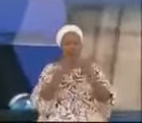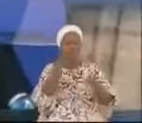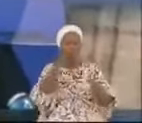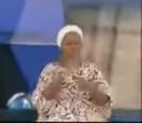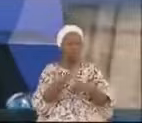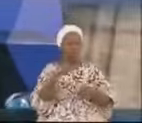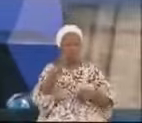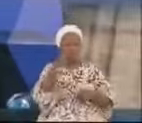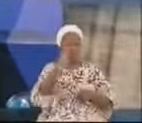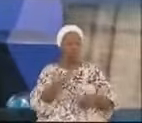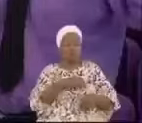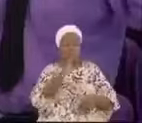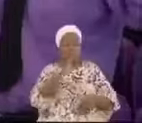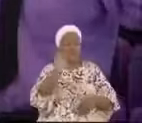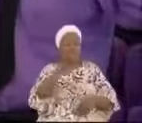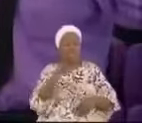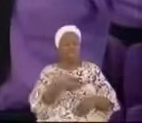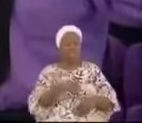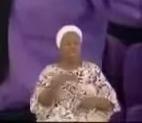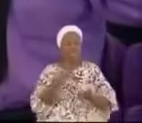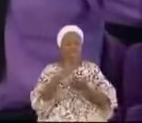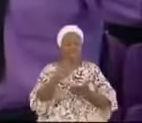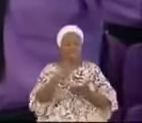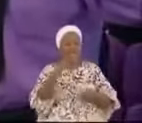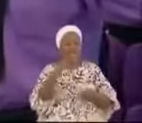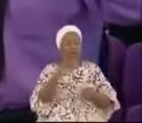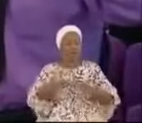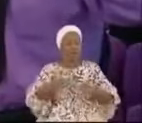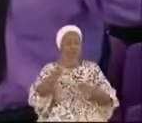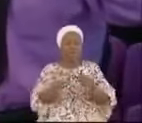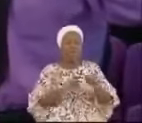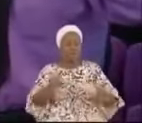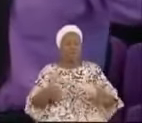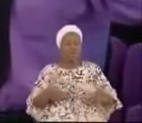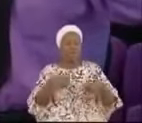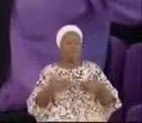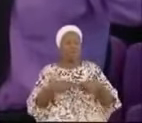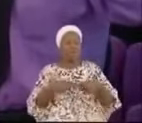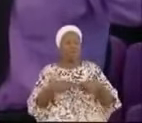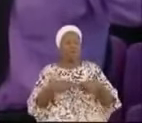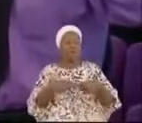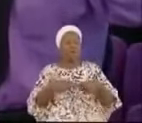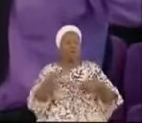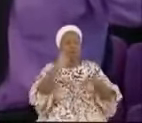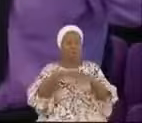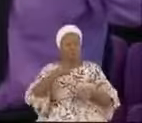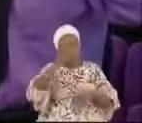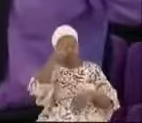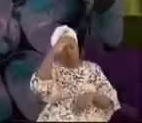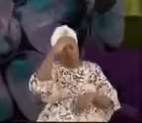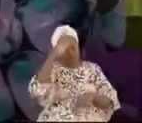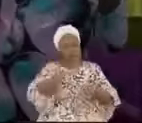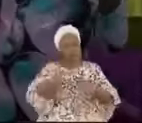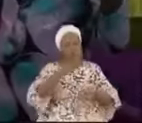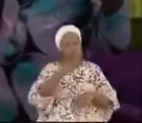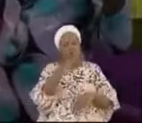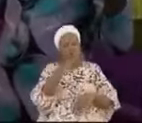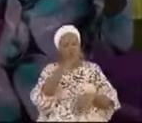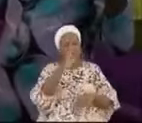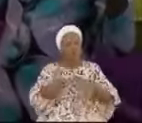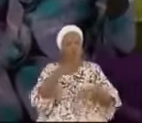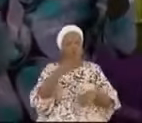be yes and amen upon every life. Upon the father, upon the mother, upon the